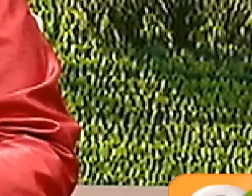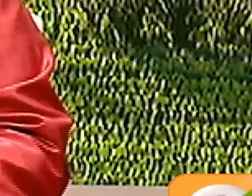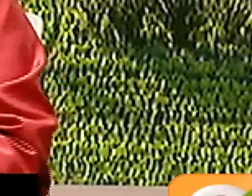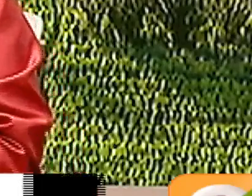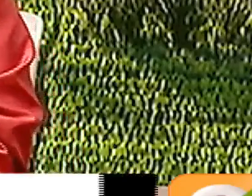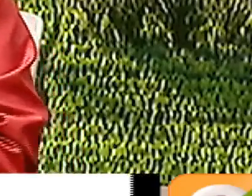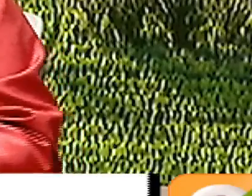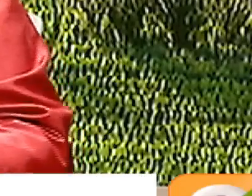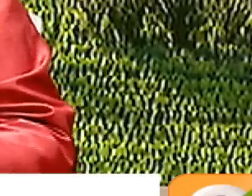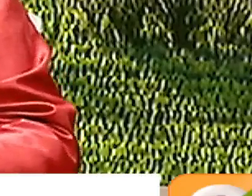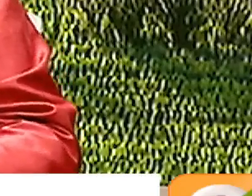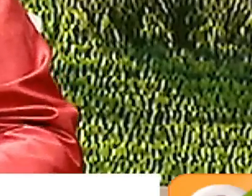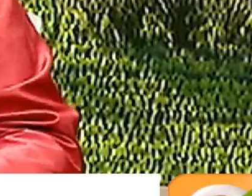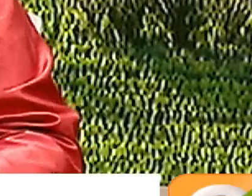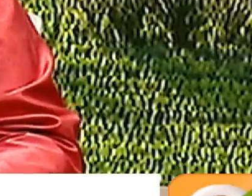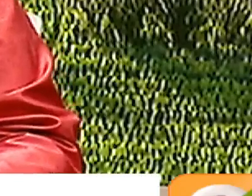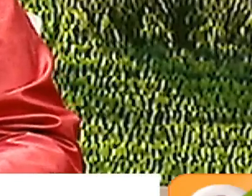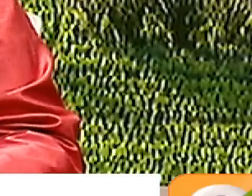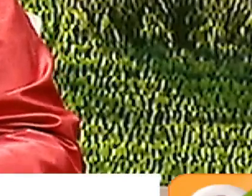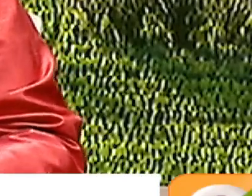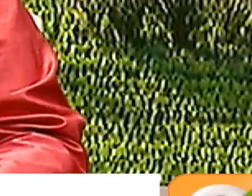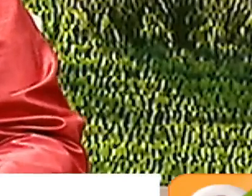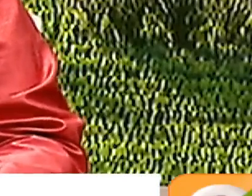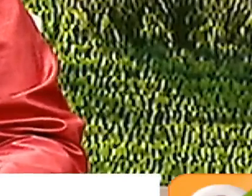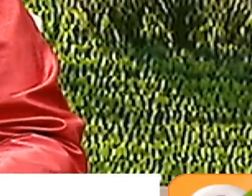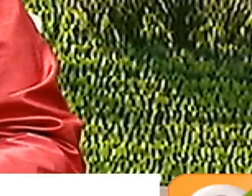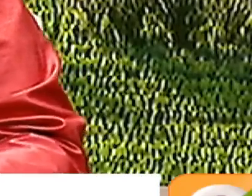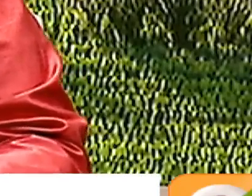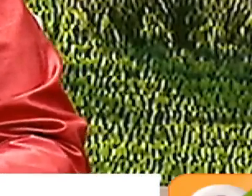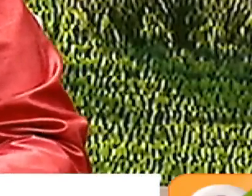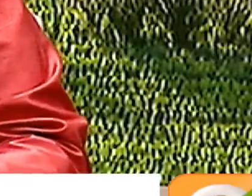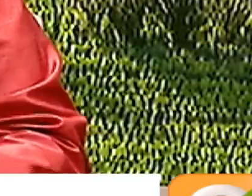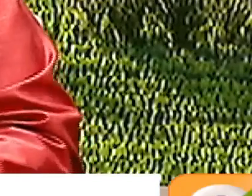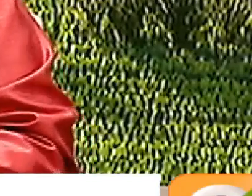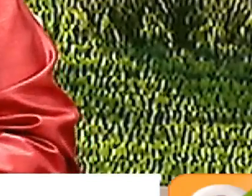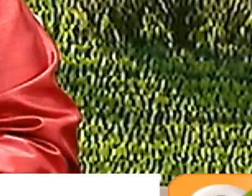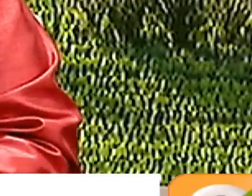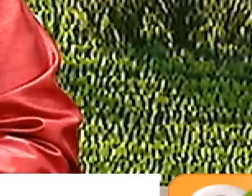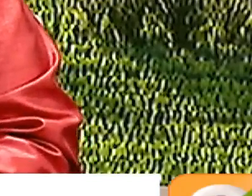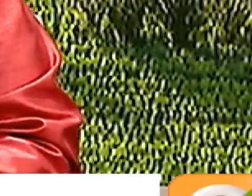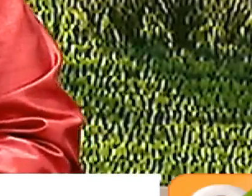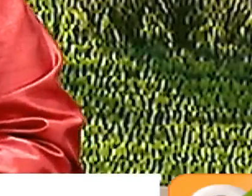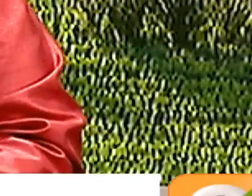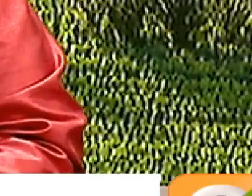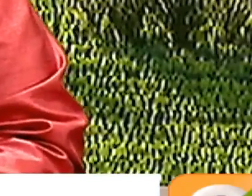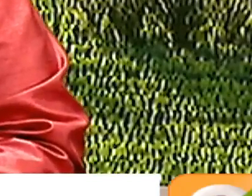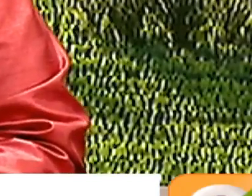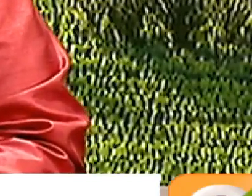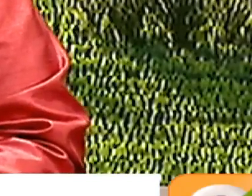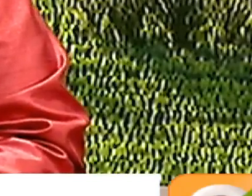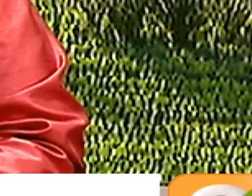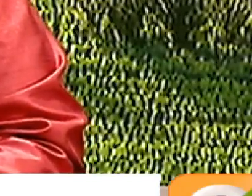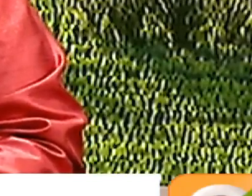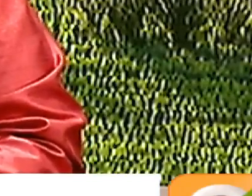The reason why we separated the two registries is we wanted time to understand the gaps and the weaknesses in the system. And we are using